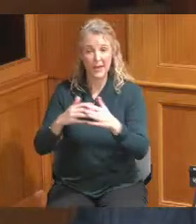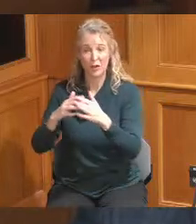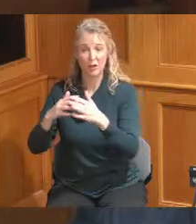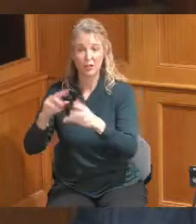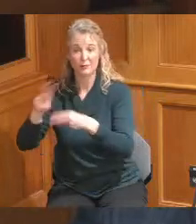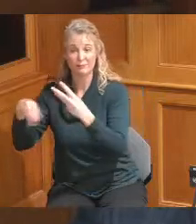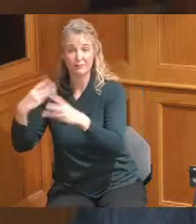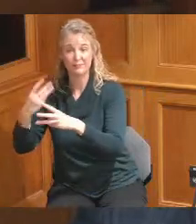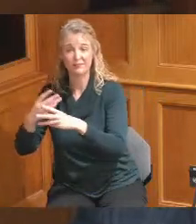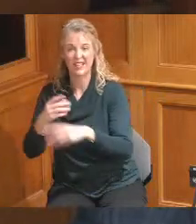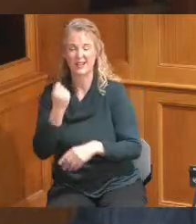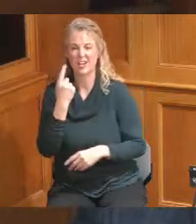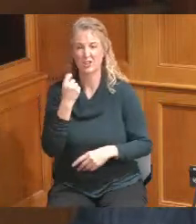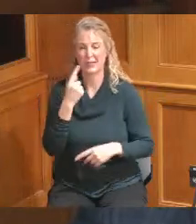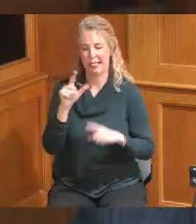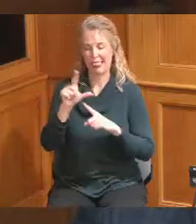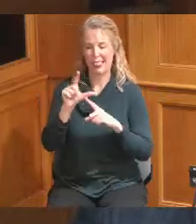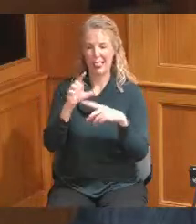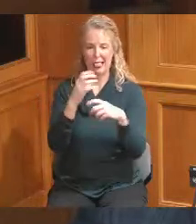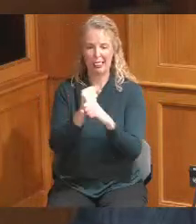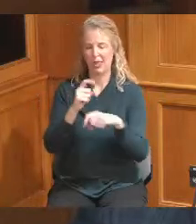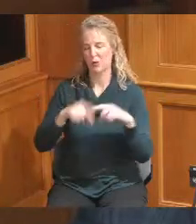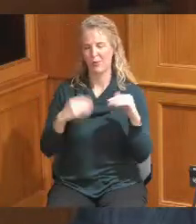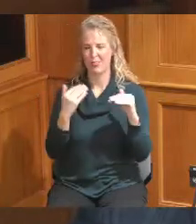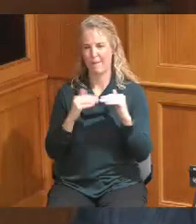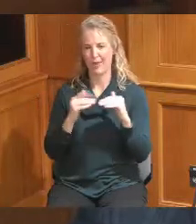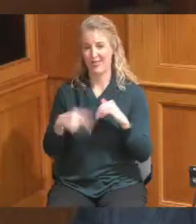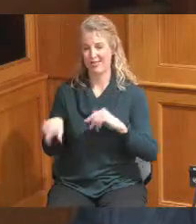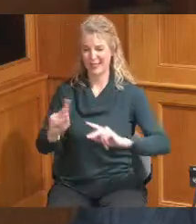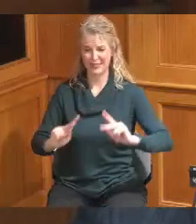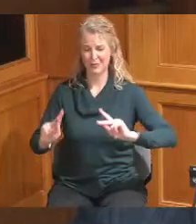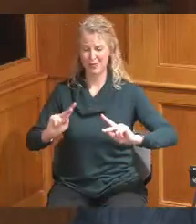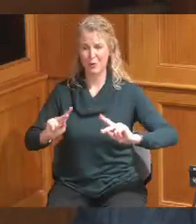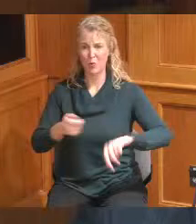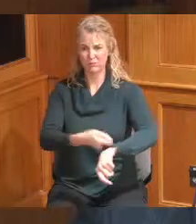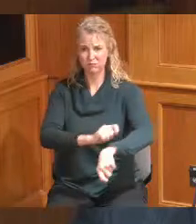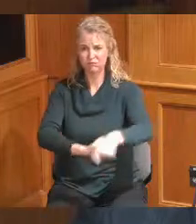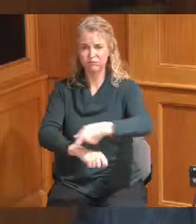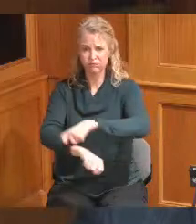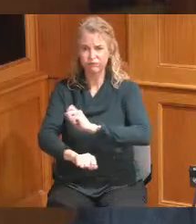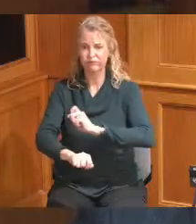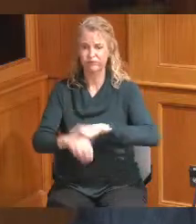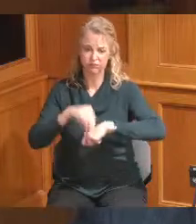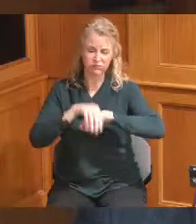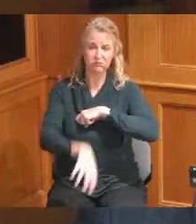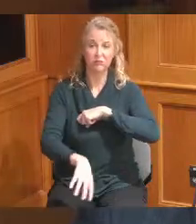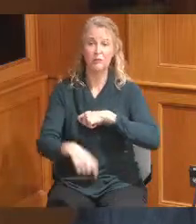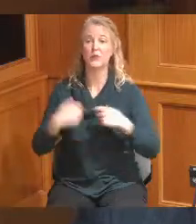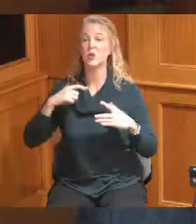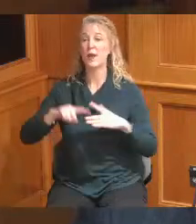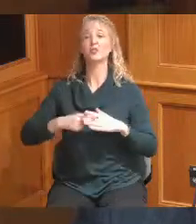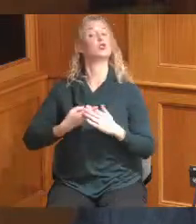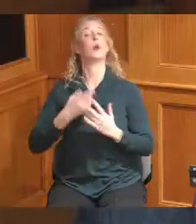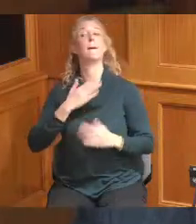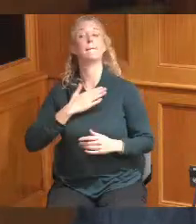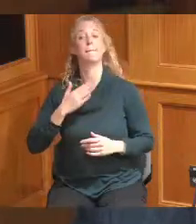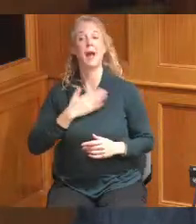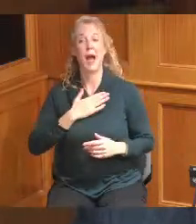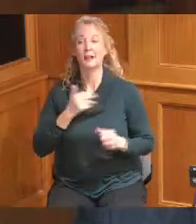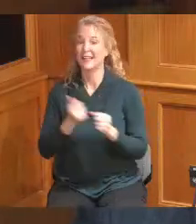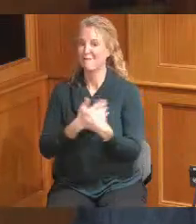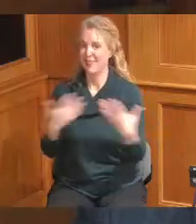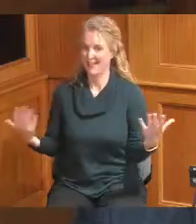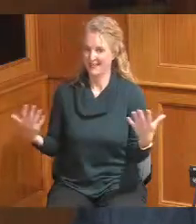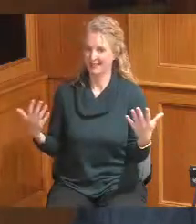any acronyms. These are folks who have really made a difference. So I'm going to start mine off. I always start everything